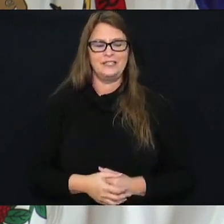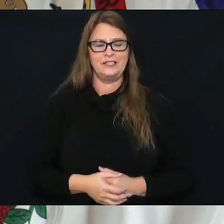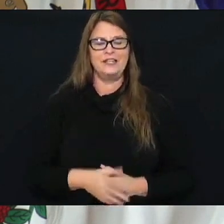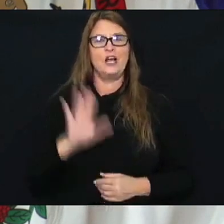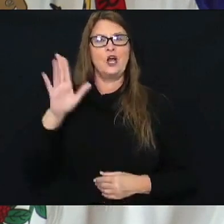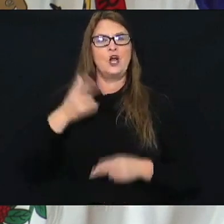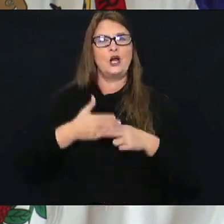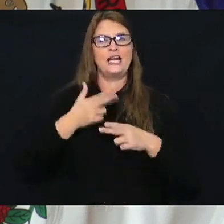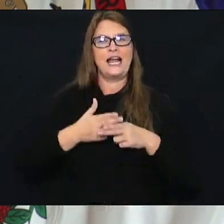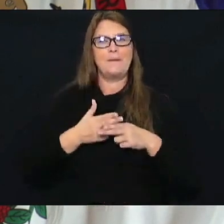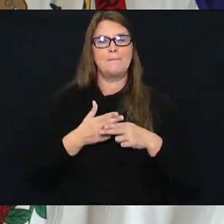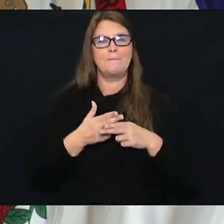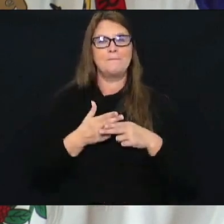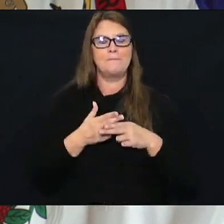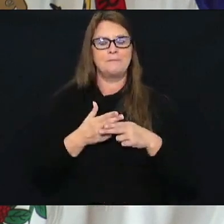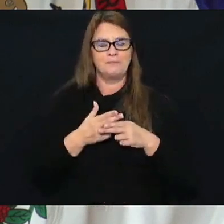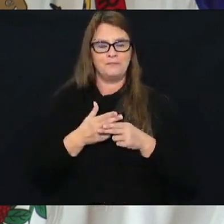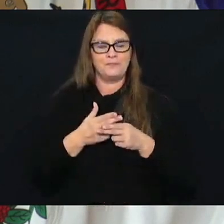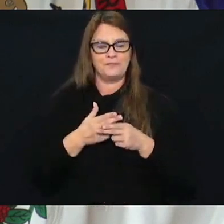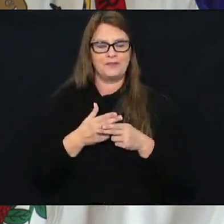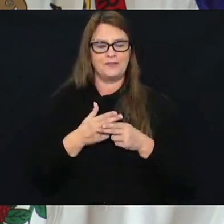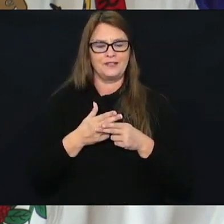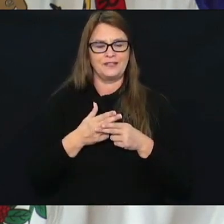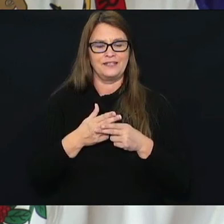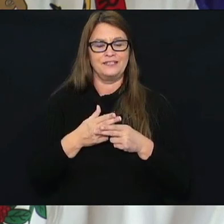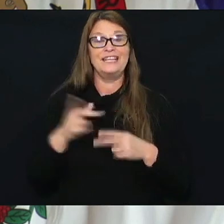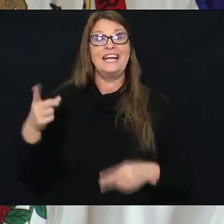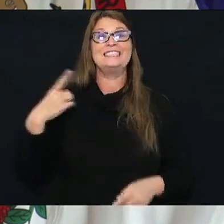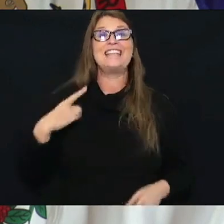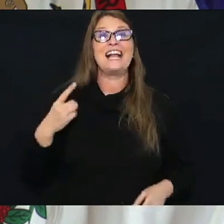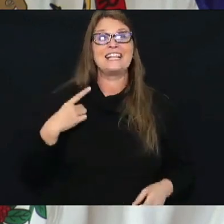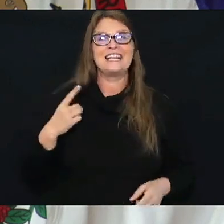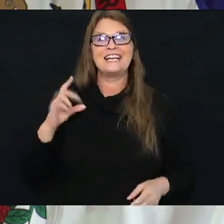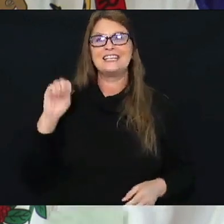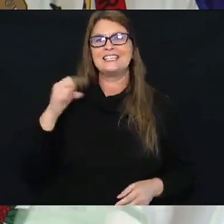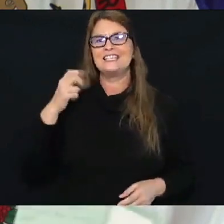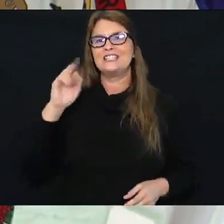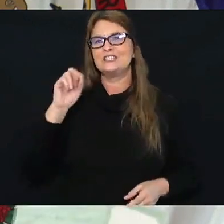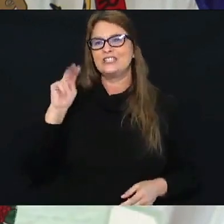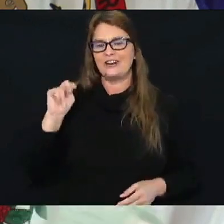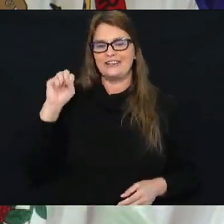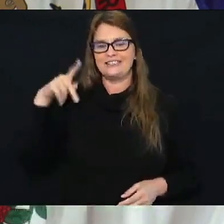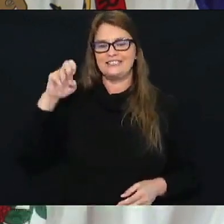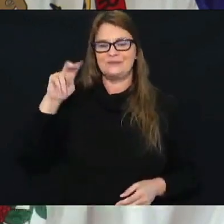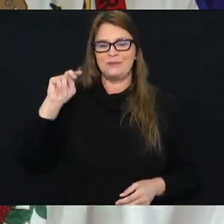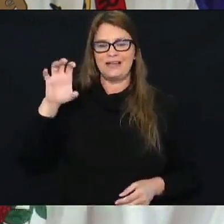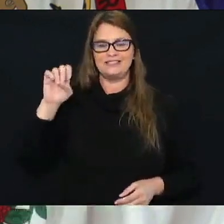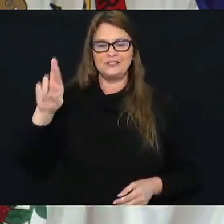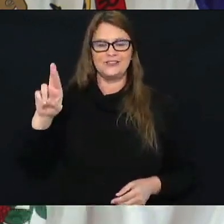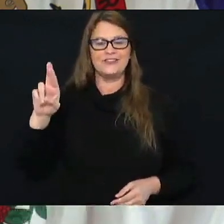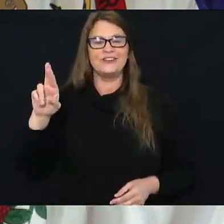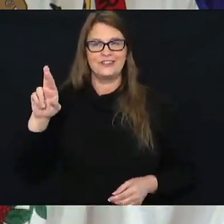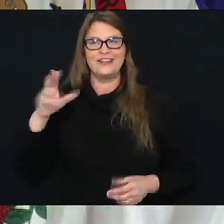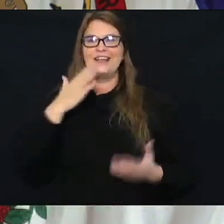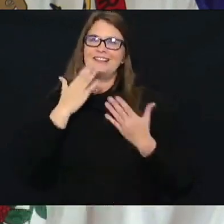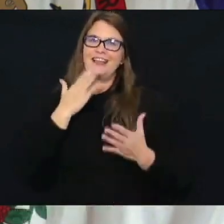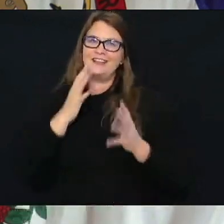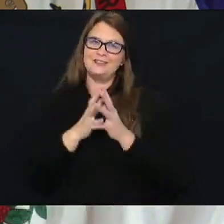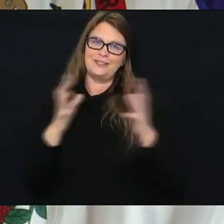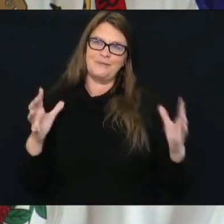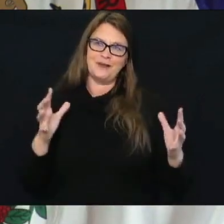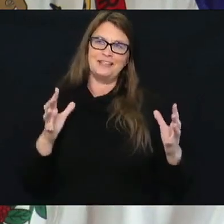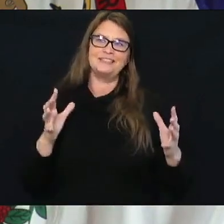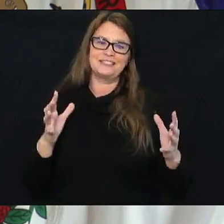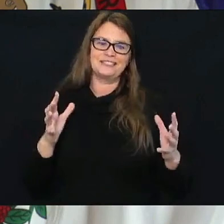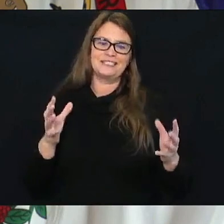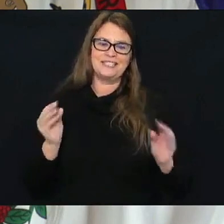her name is, it's a delegate. This is a delegate, Sharon Spencer. But anyway, thank you so much, and thank you for